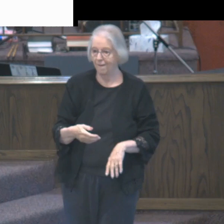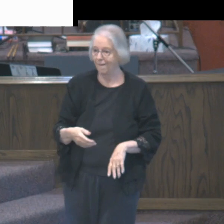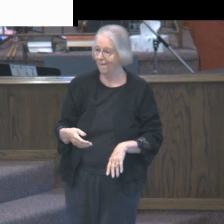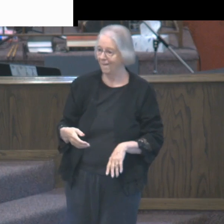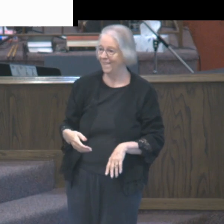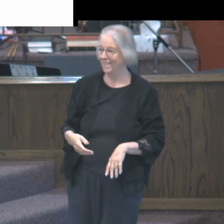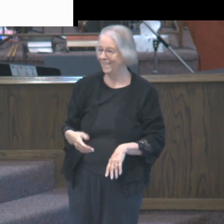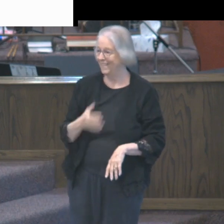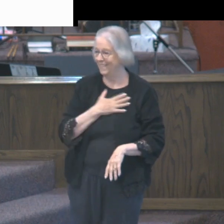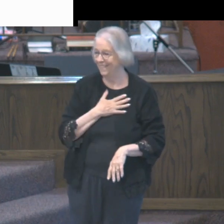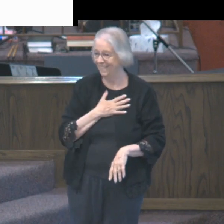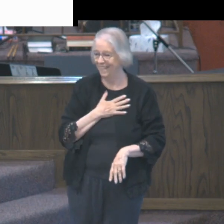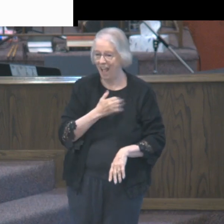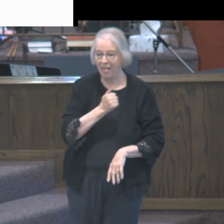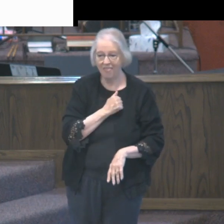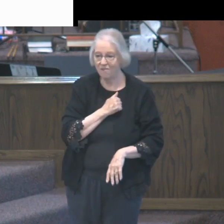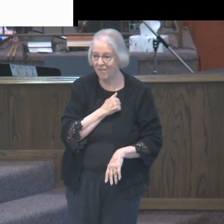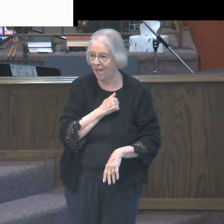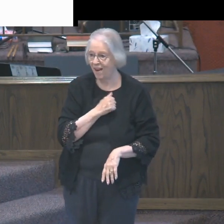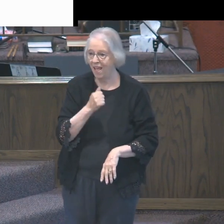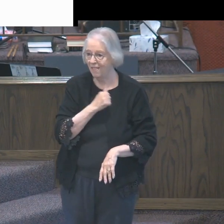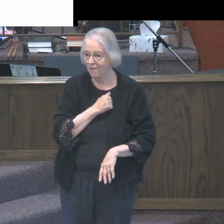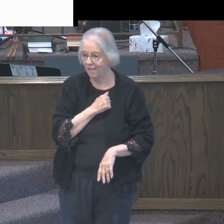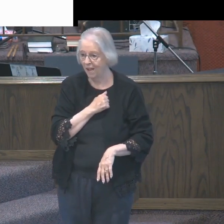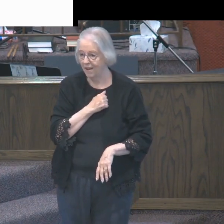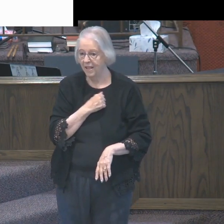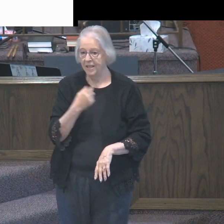Verse 8 says, therefore, do not be like them,